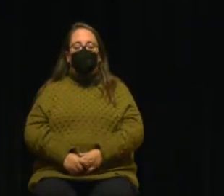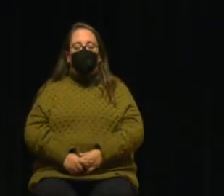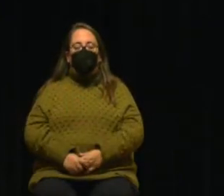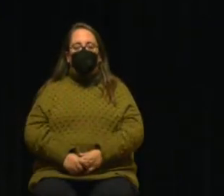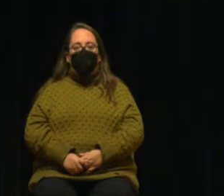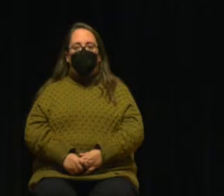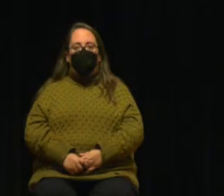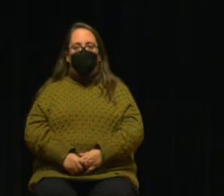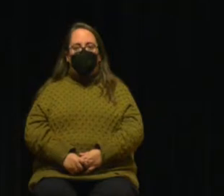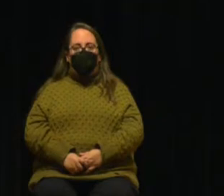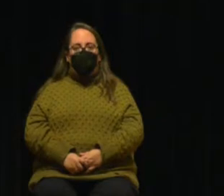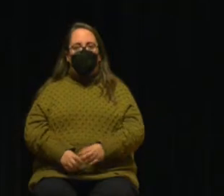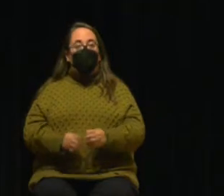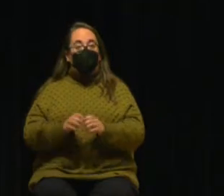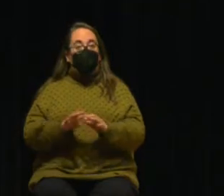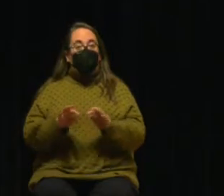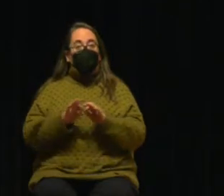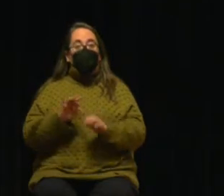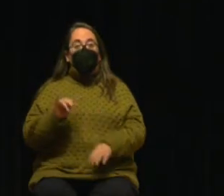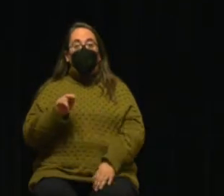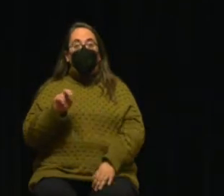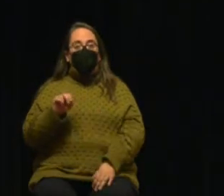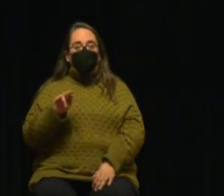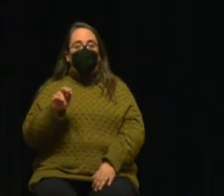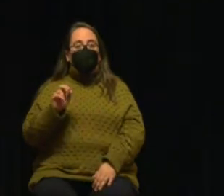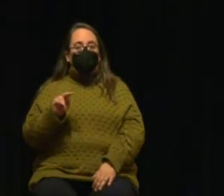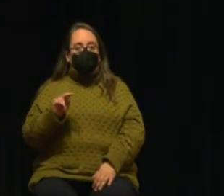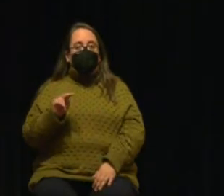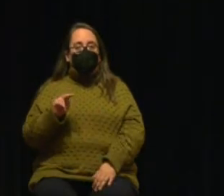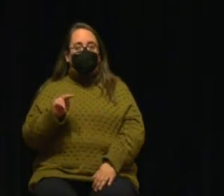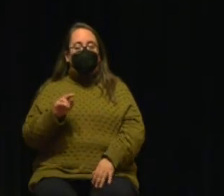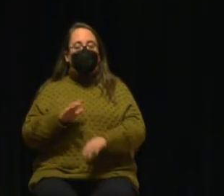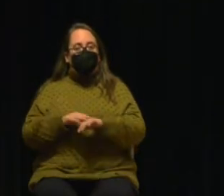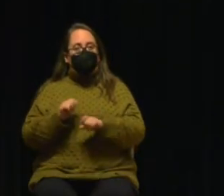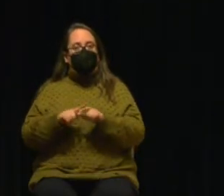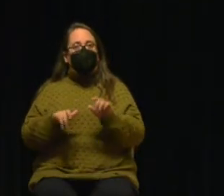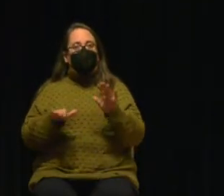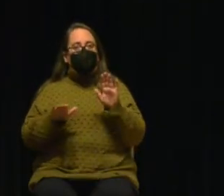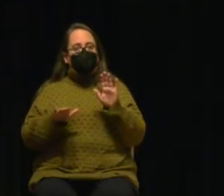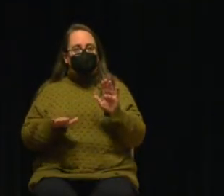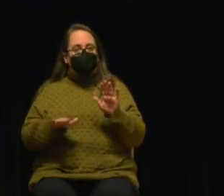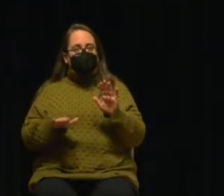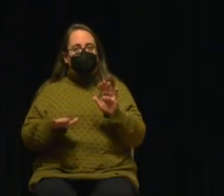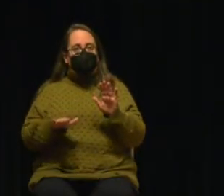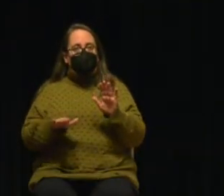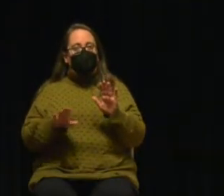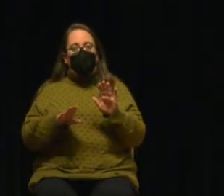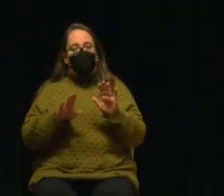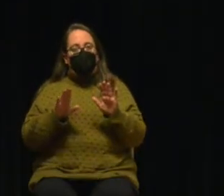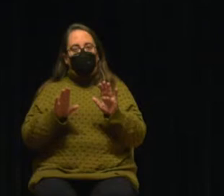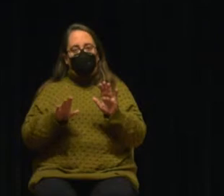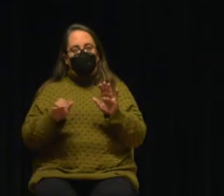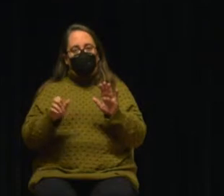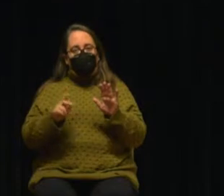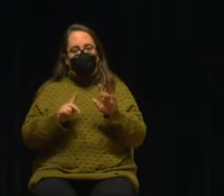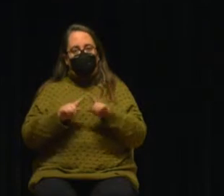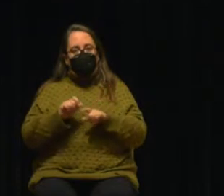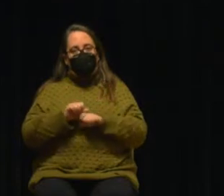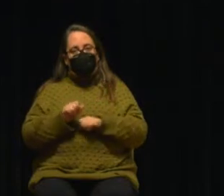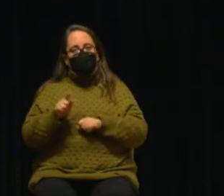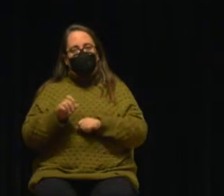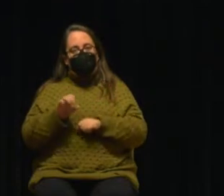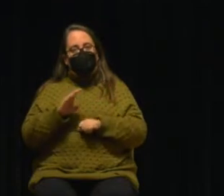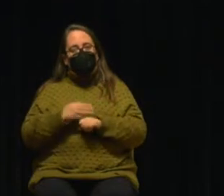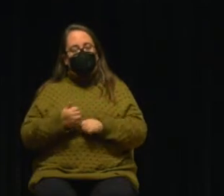ultimately, most importantly, Jane Johnson, who actually was called to testify in this trial, was never returned to bondage. She and her sons would